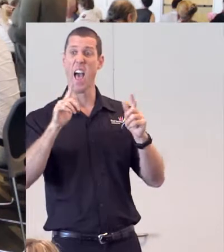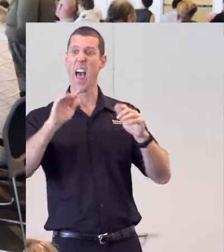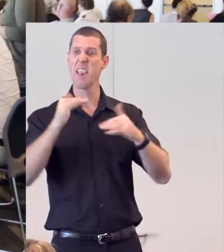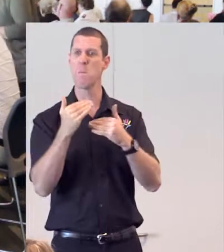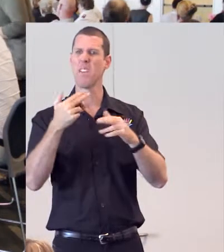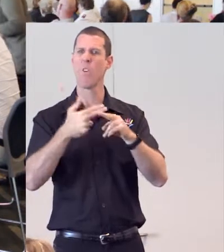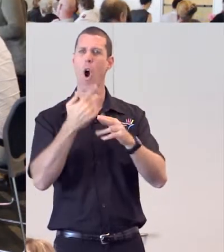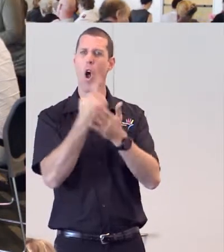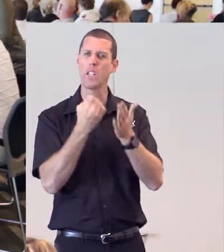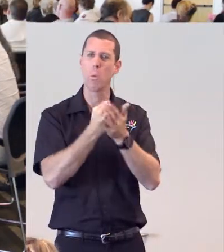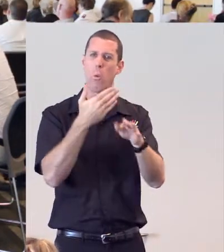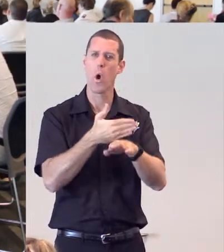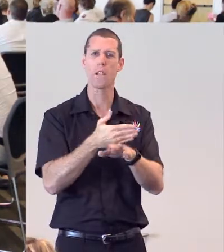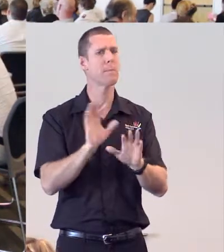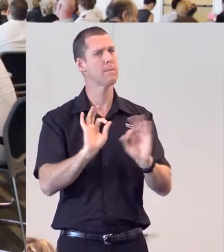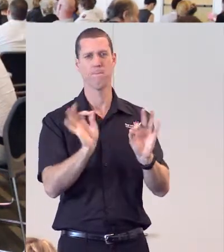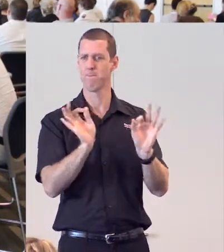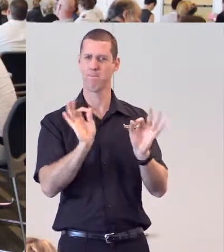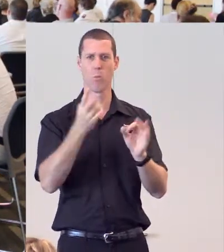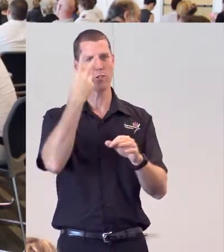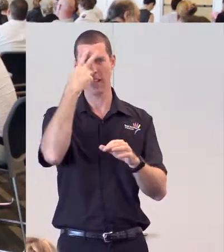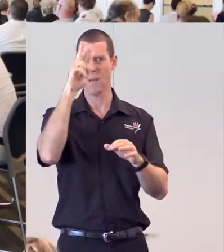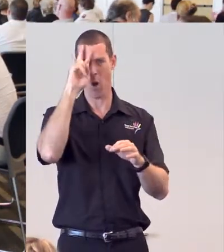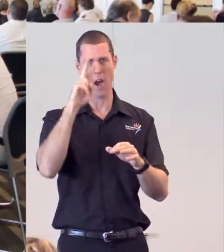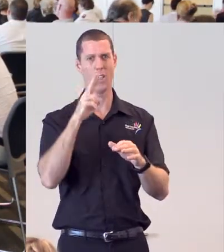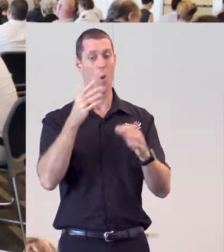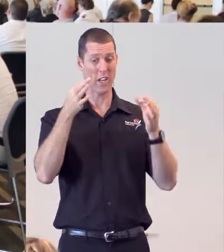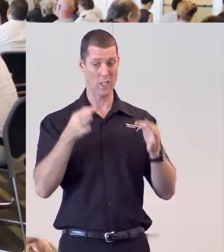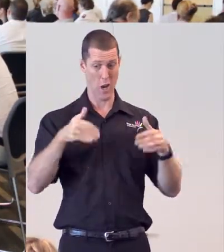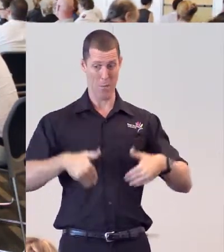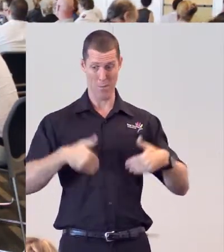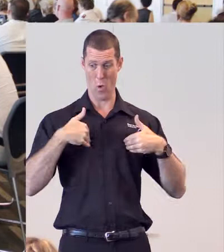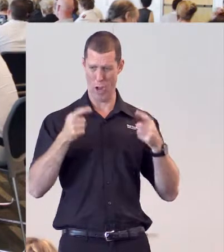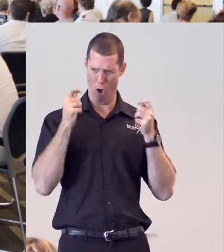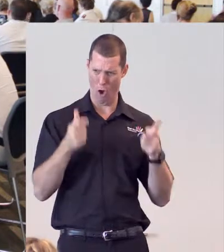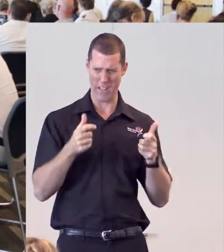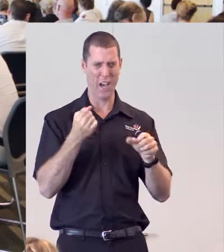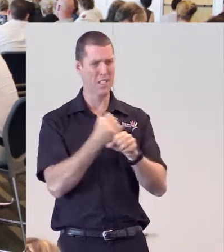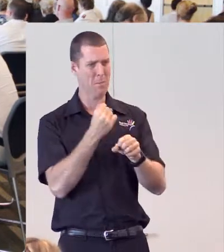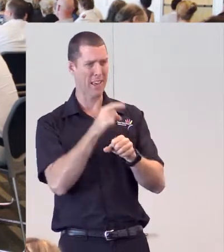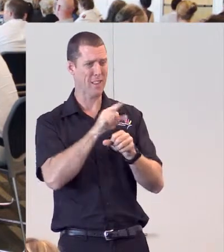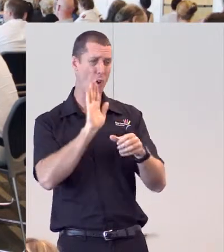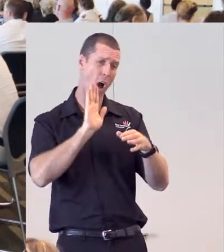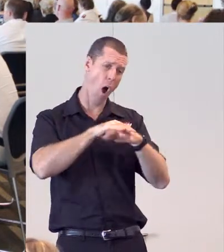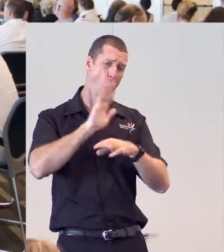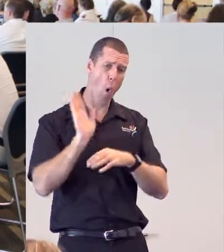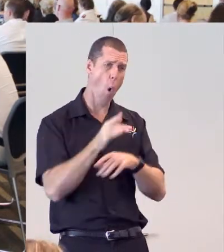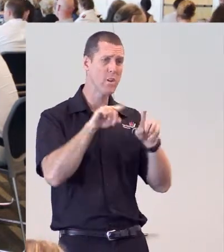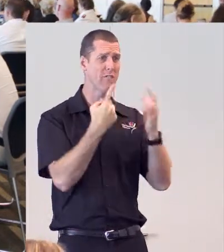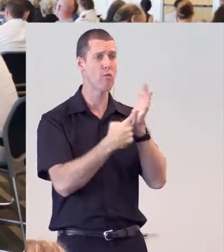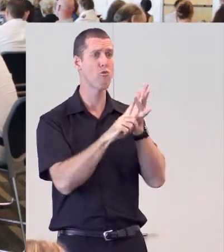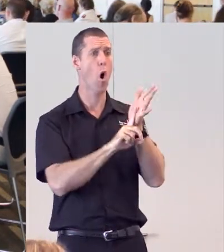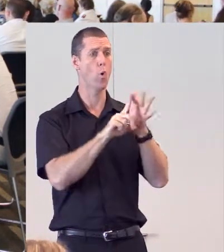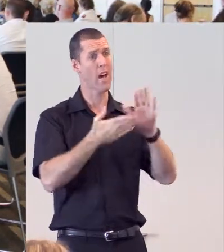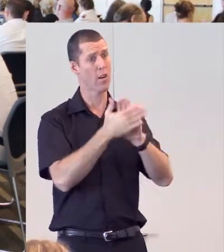worker positions, but we decided earlier this morning to make this about all roles, because